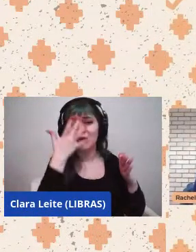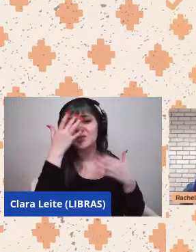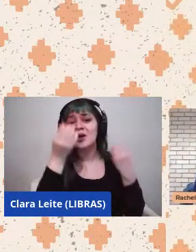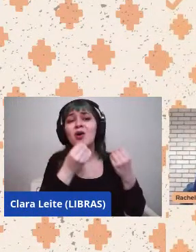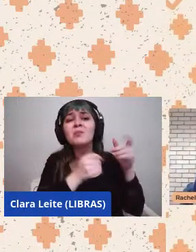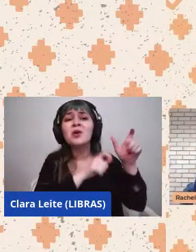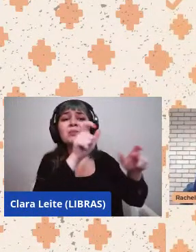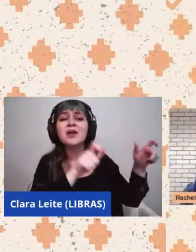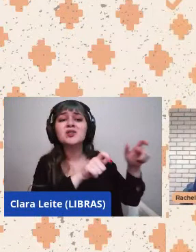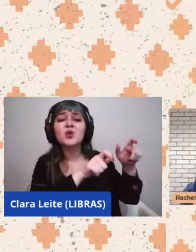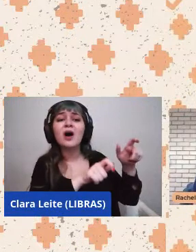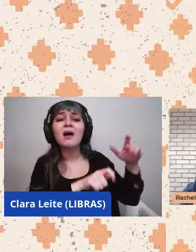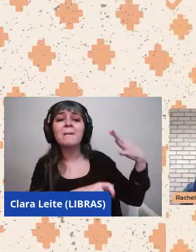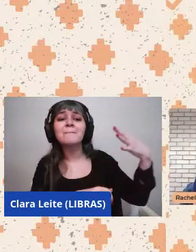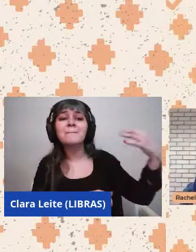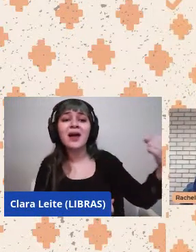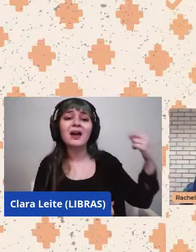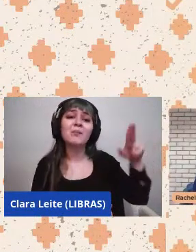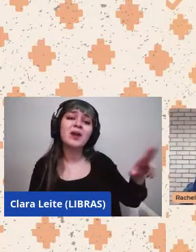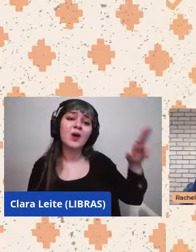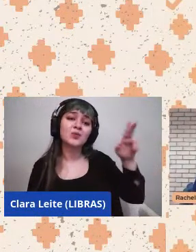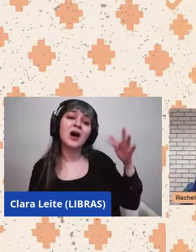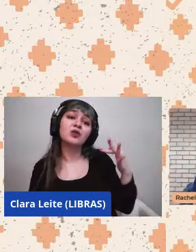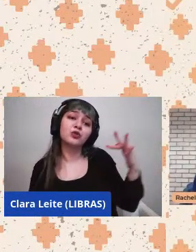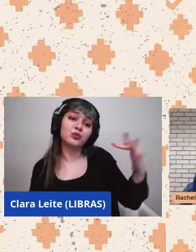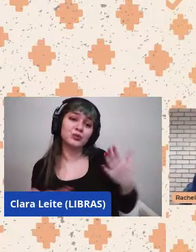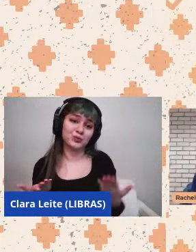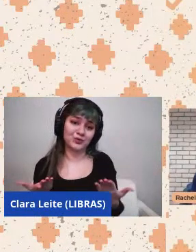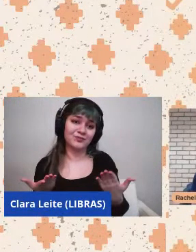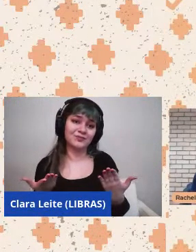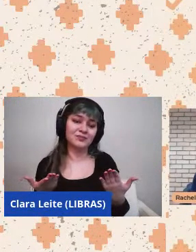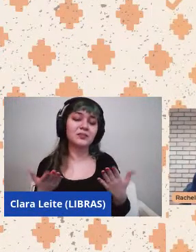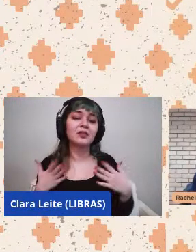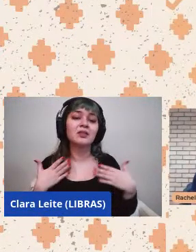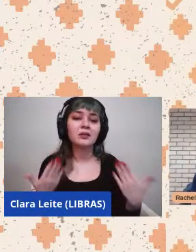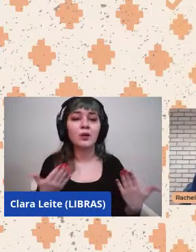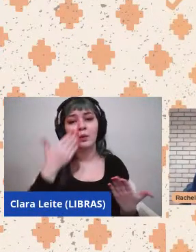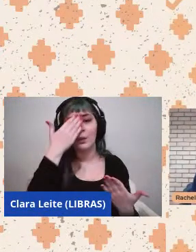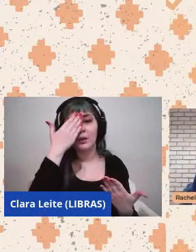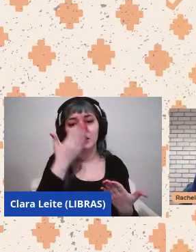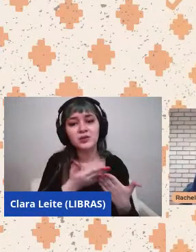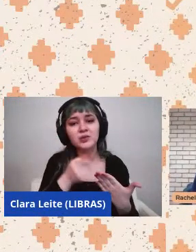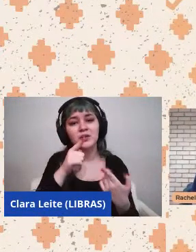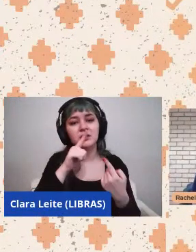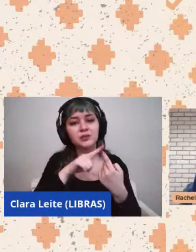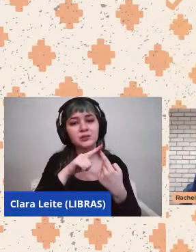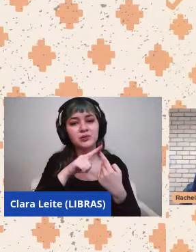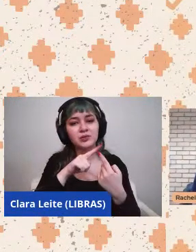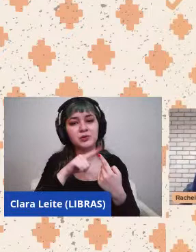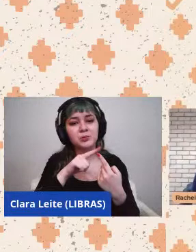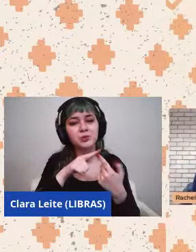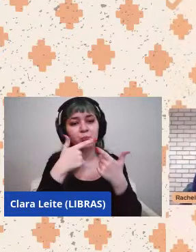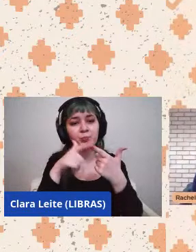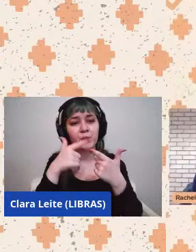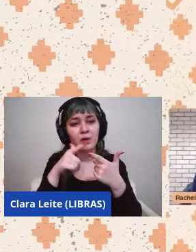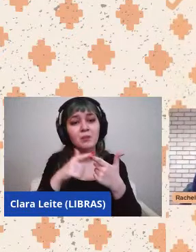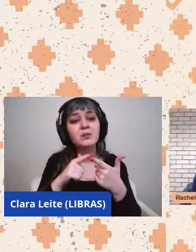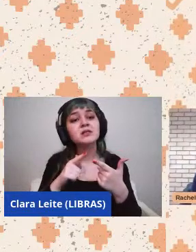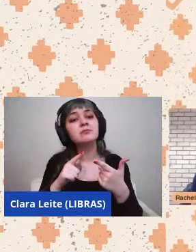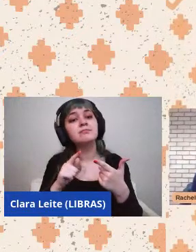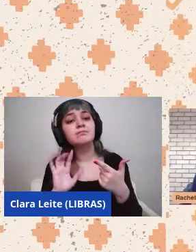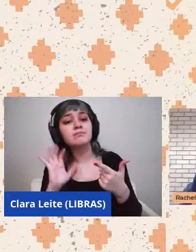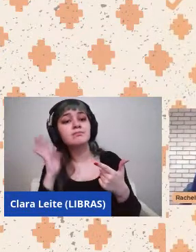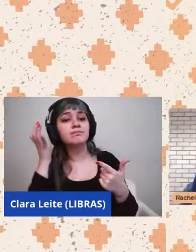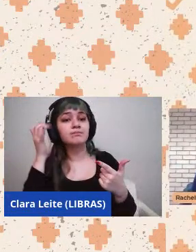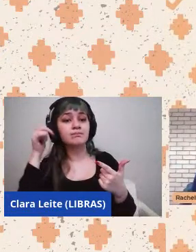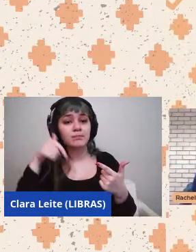use it at some point in the future. So I suppose those are just kind of some of the issues that I think